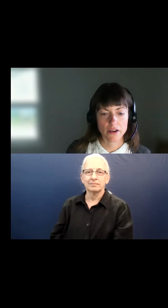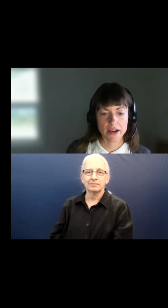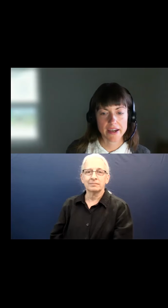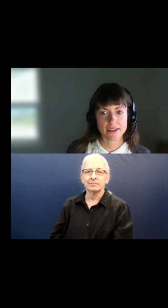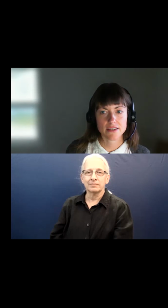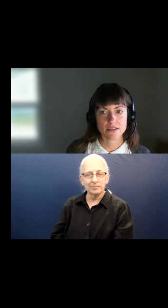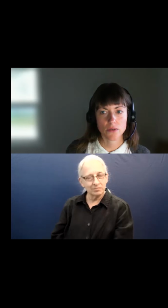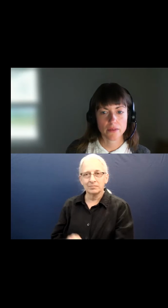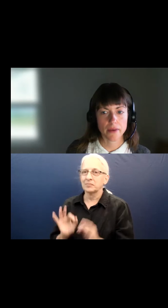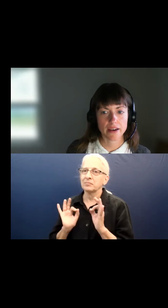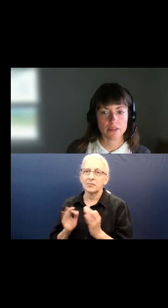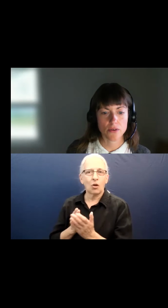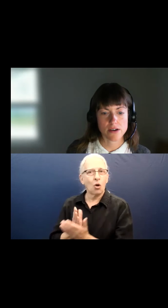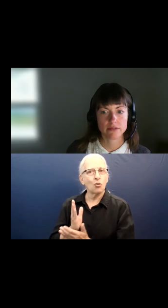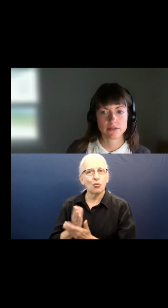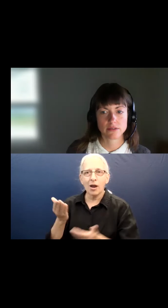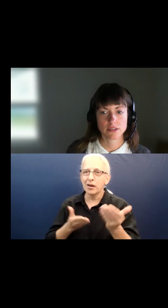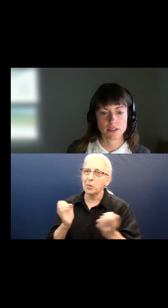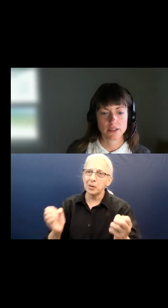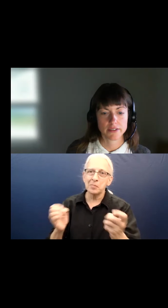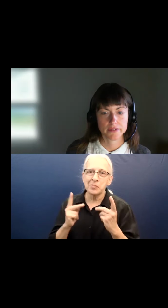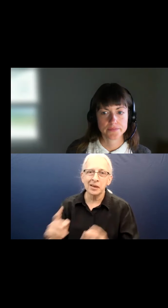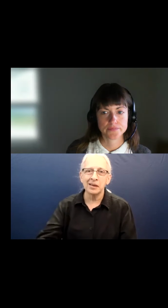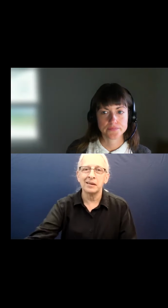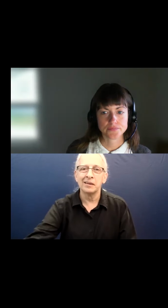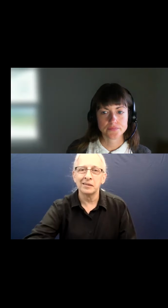All right, welcome back, everyone.